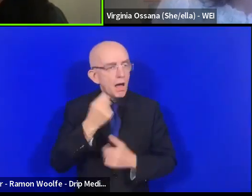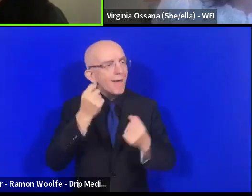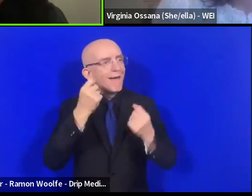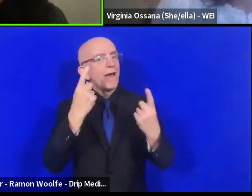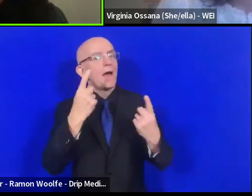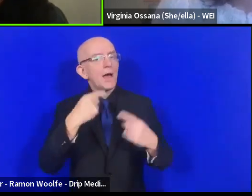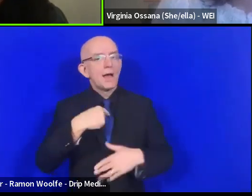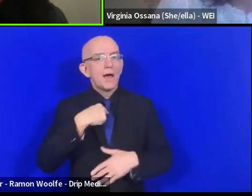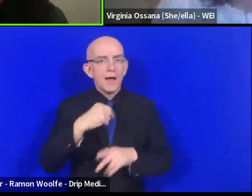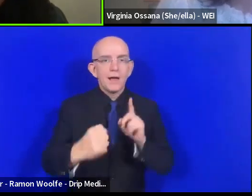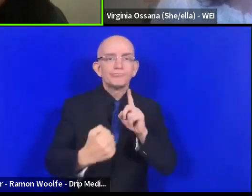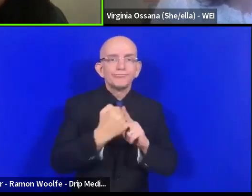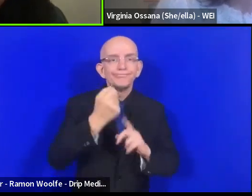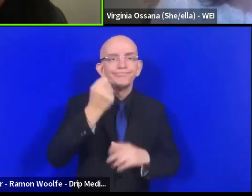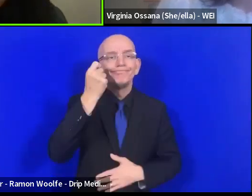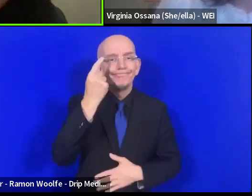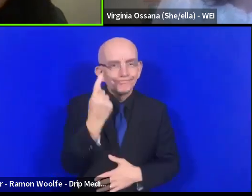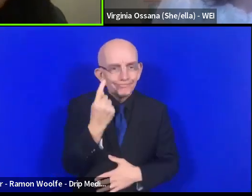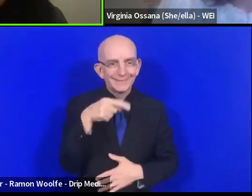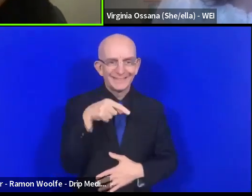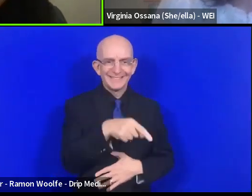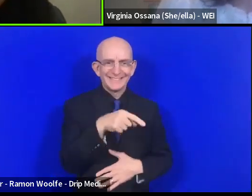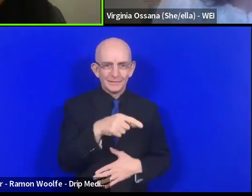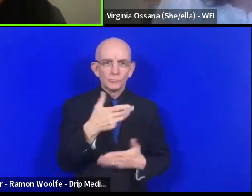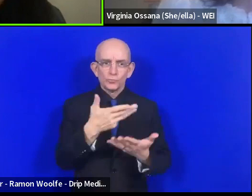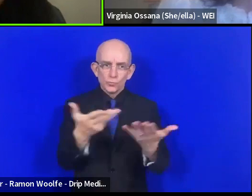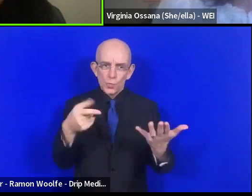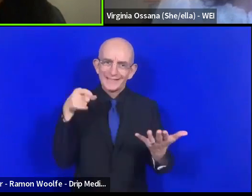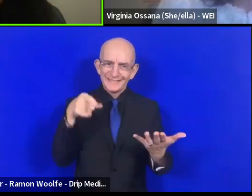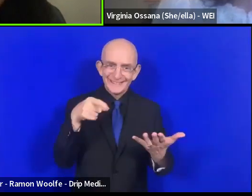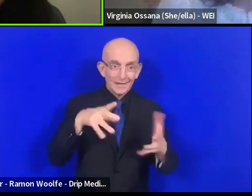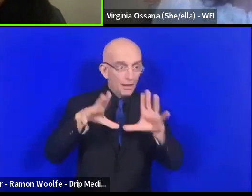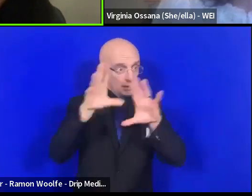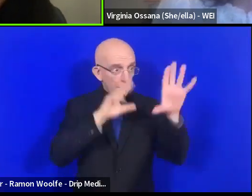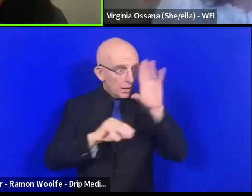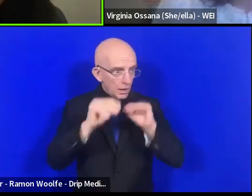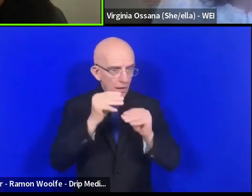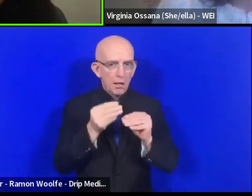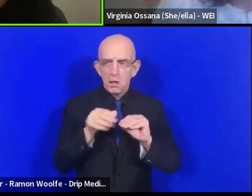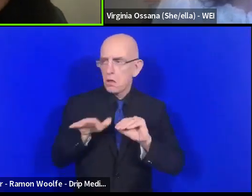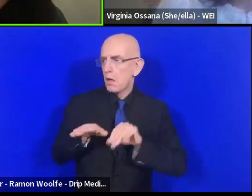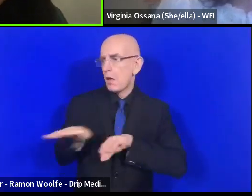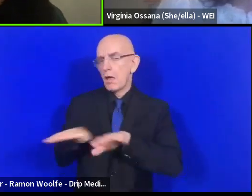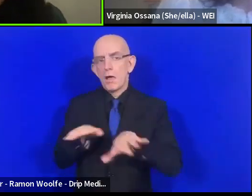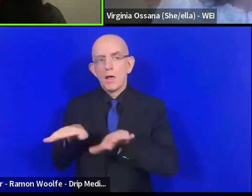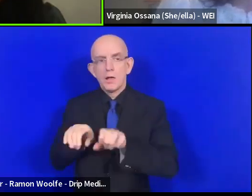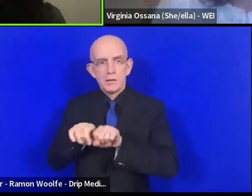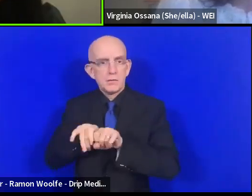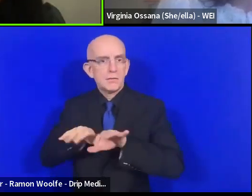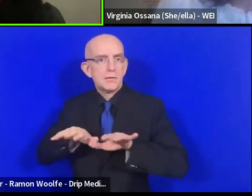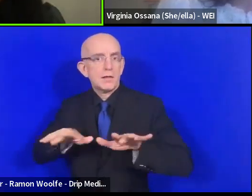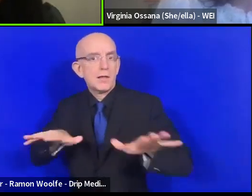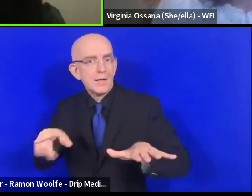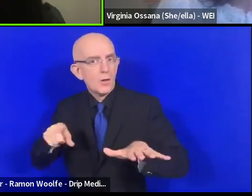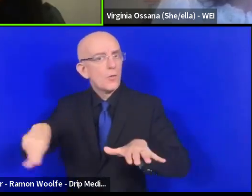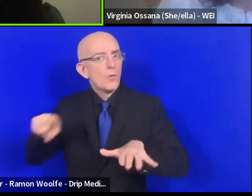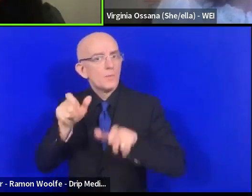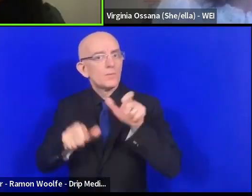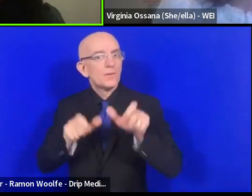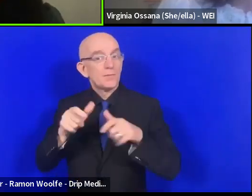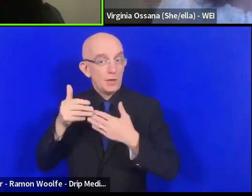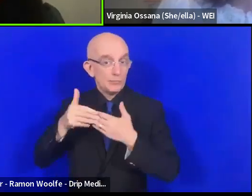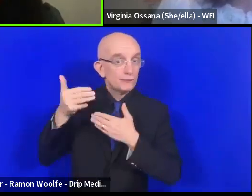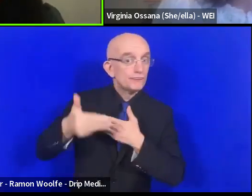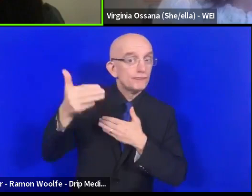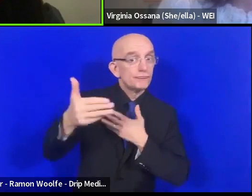it's going to, I think we'll see it in future conferences in Rwanda. Everybody was so eager to learn and to